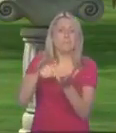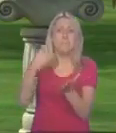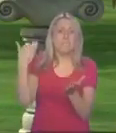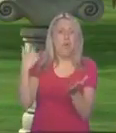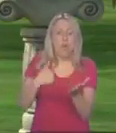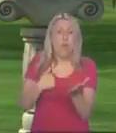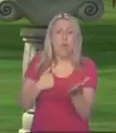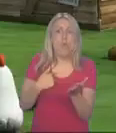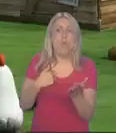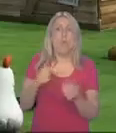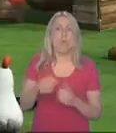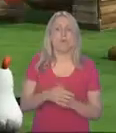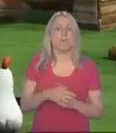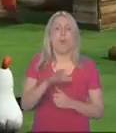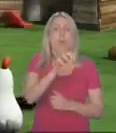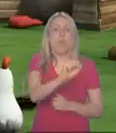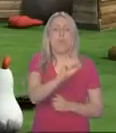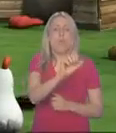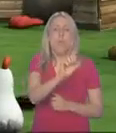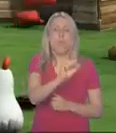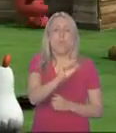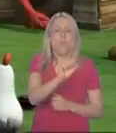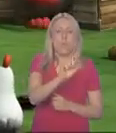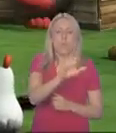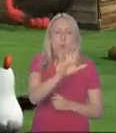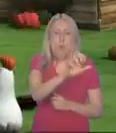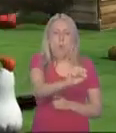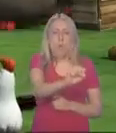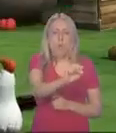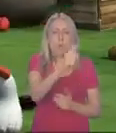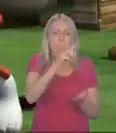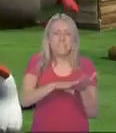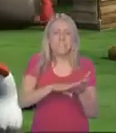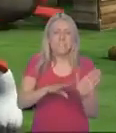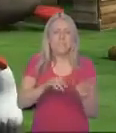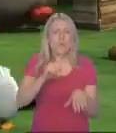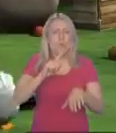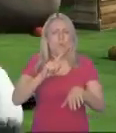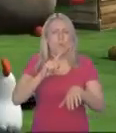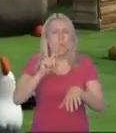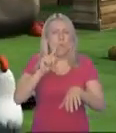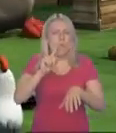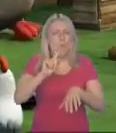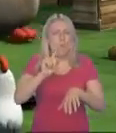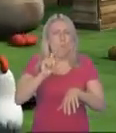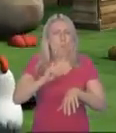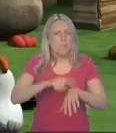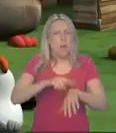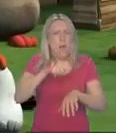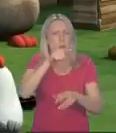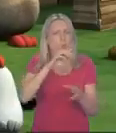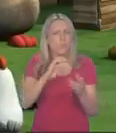buttons before. Well, hang on. Wait a minute, Yam Yam. What about that time when Pie invented